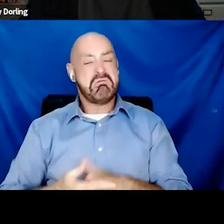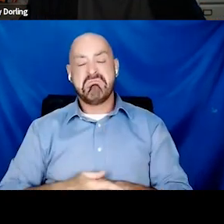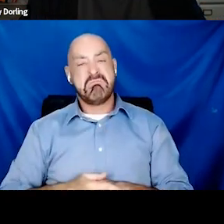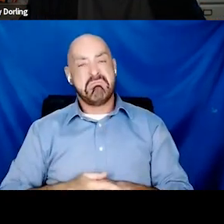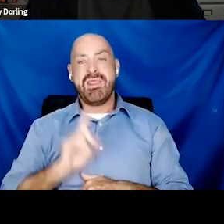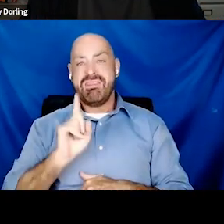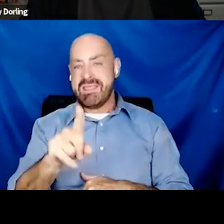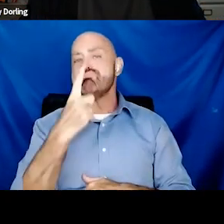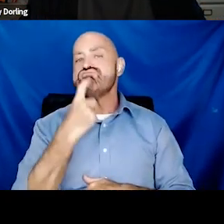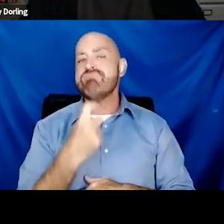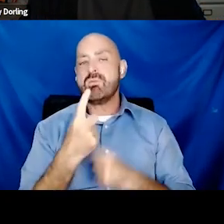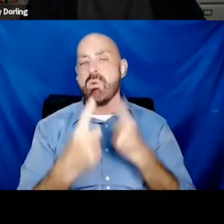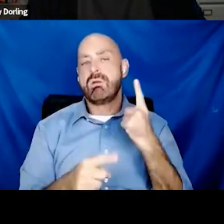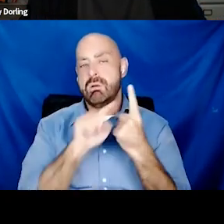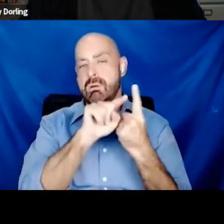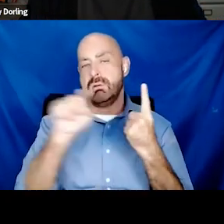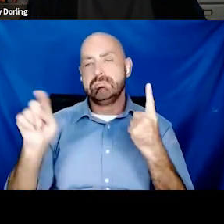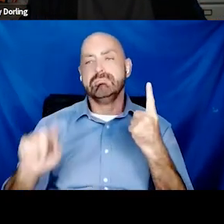line.